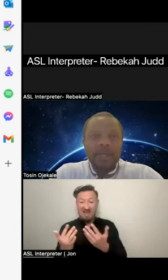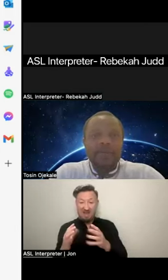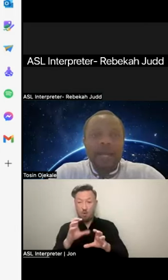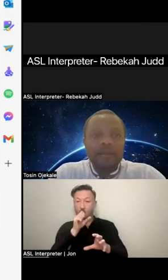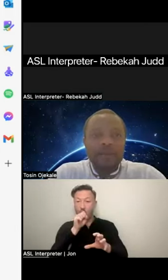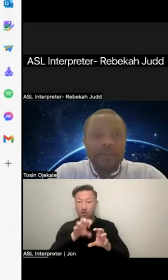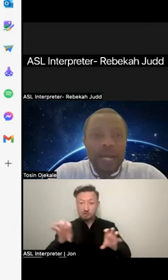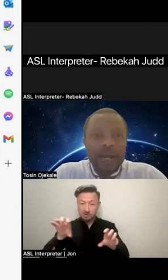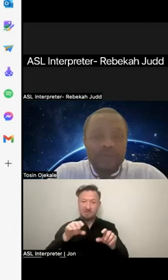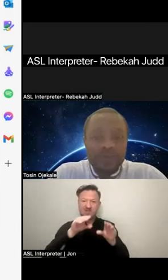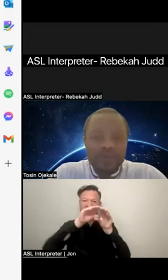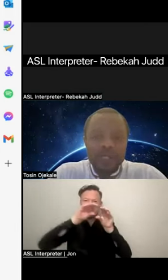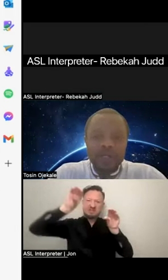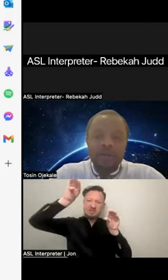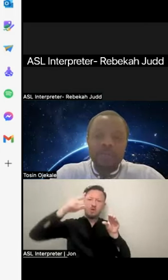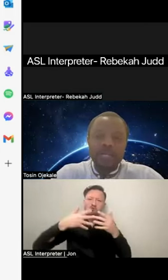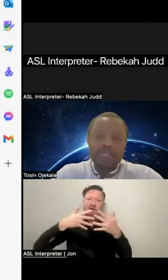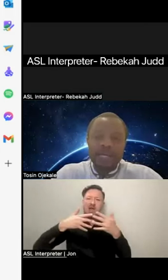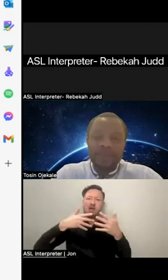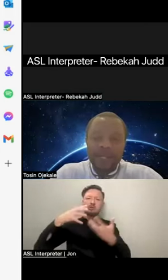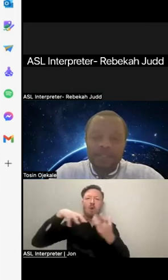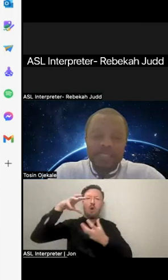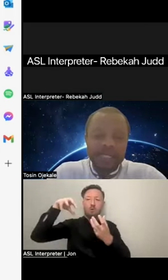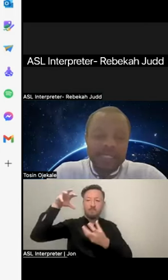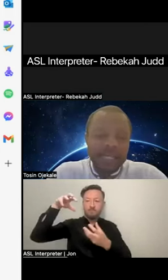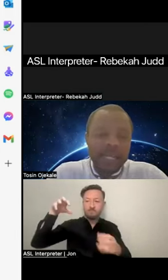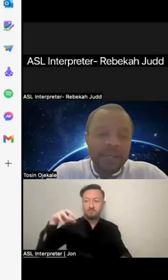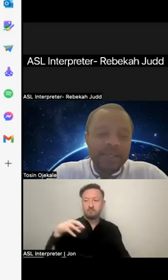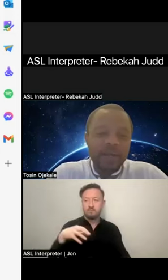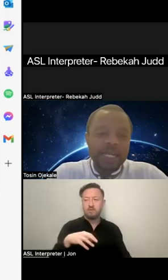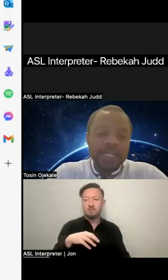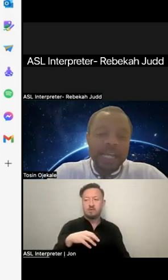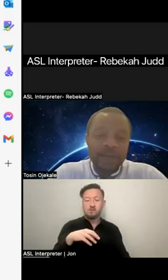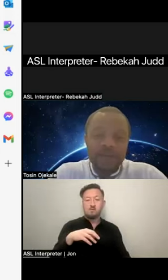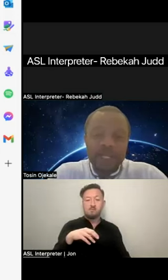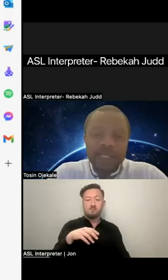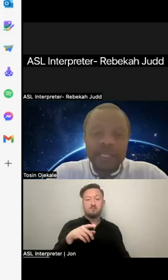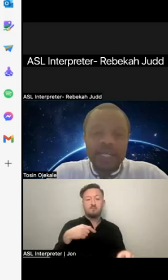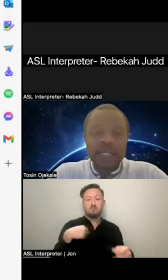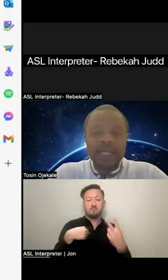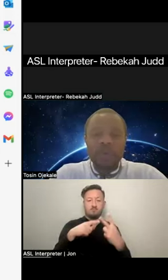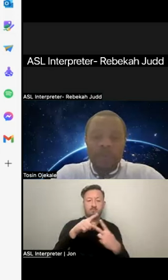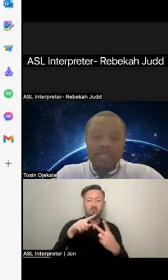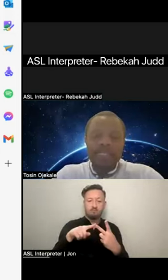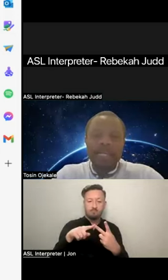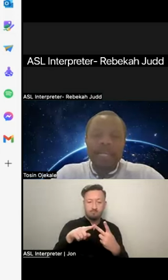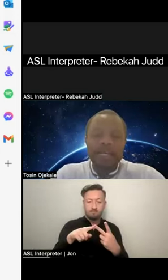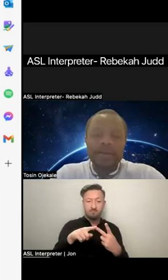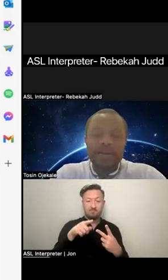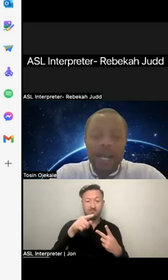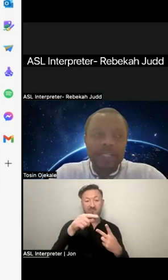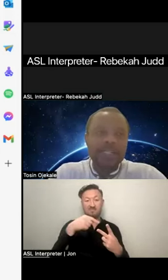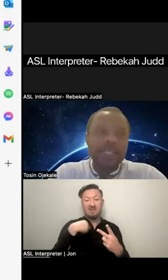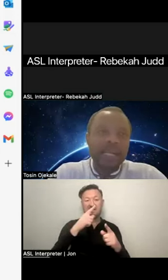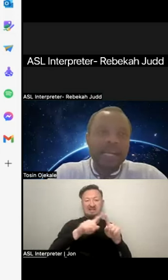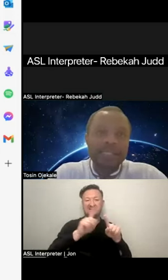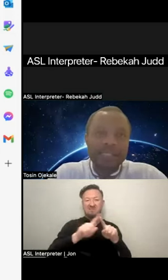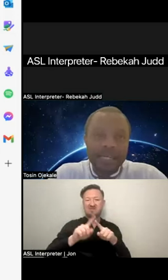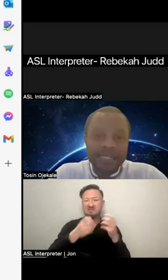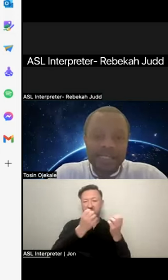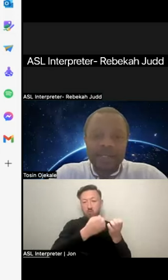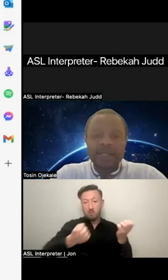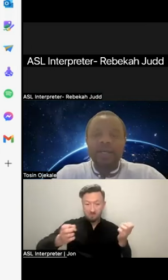Okay, we have what? We have two major components that we are detecting here, or that any of these equipment here or gadget here